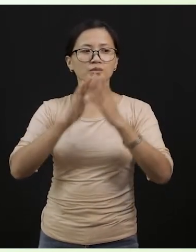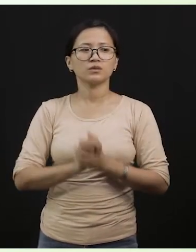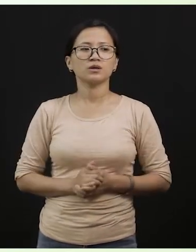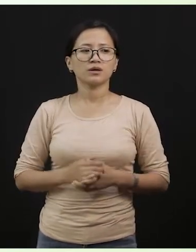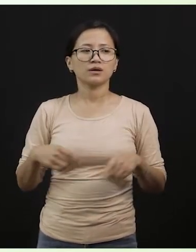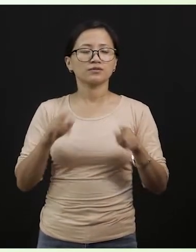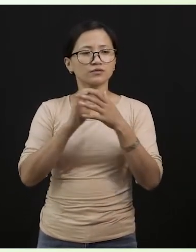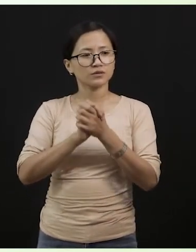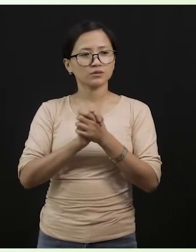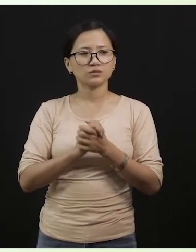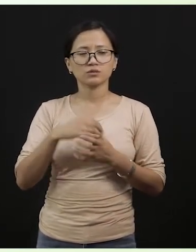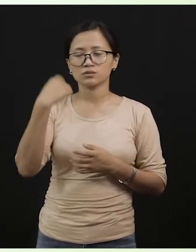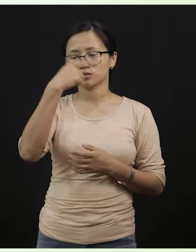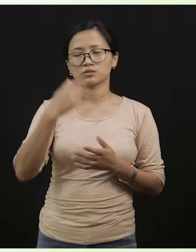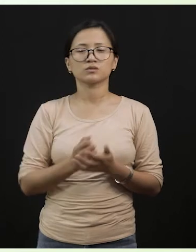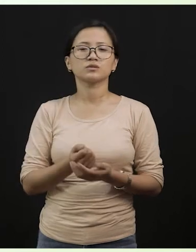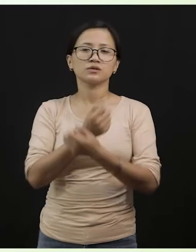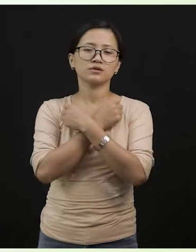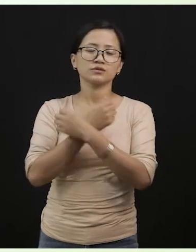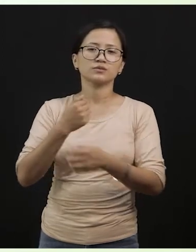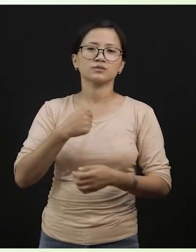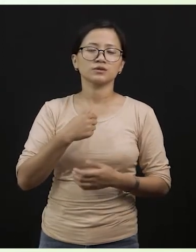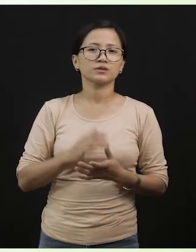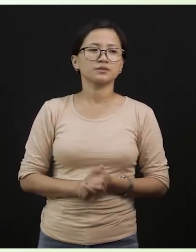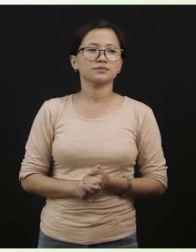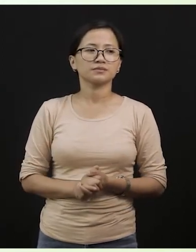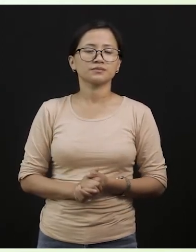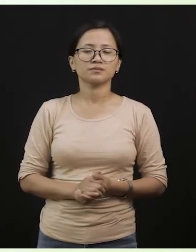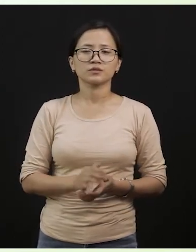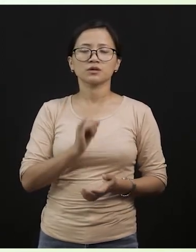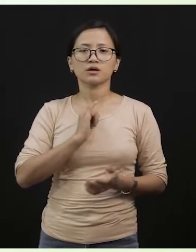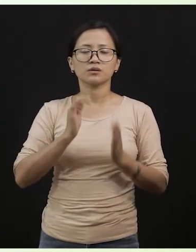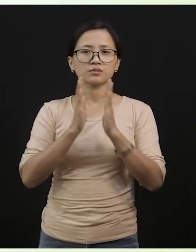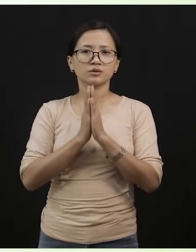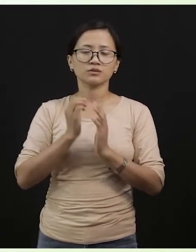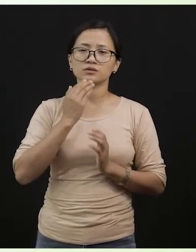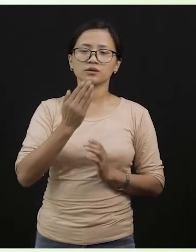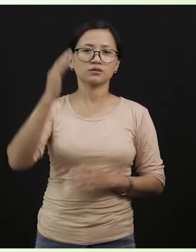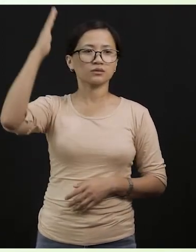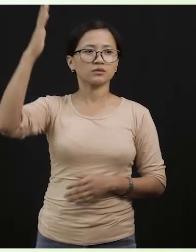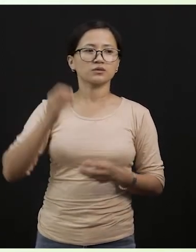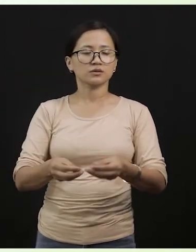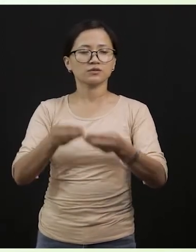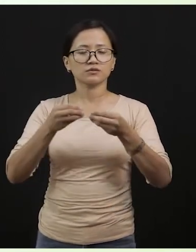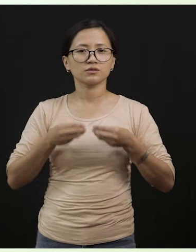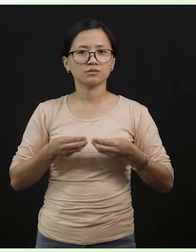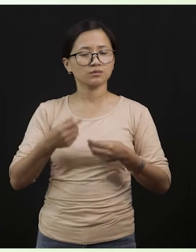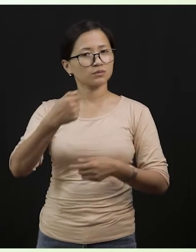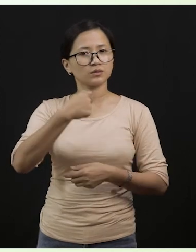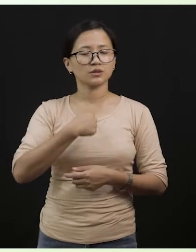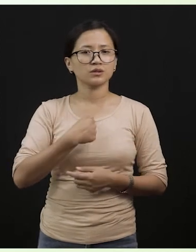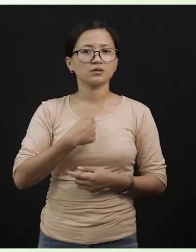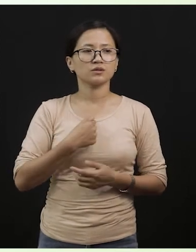me. I want you to read this along with me once more, okay? I pray to thank God for giving me, yes, repeat